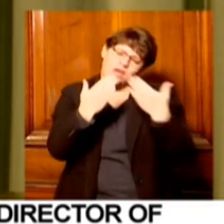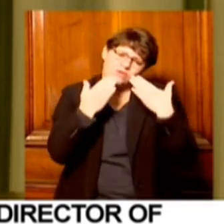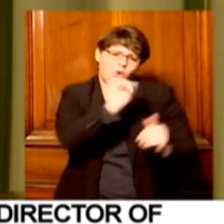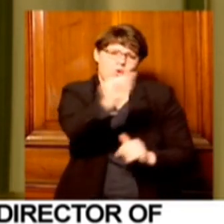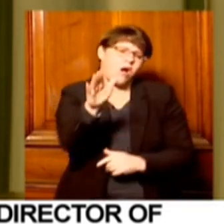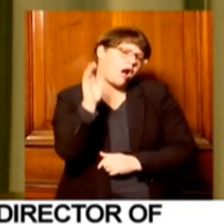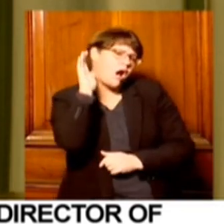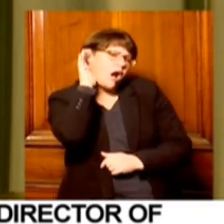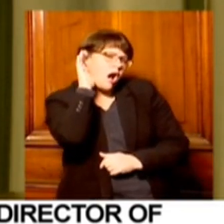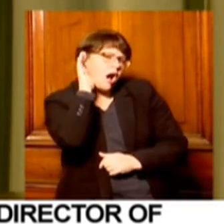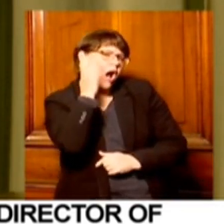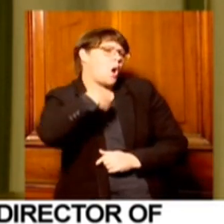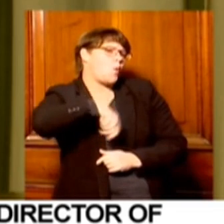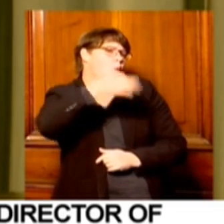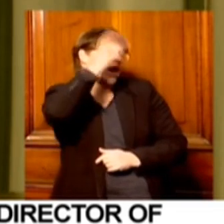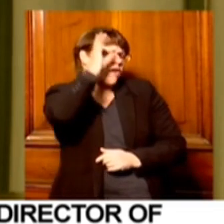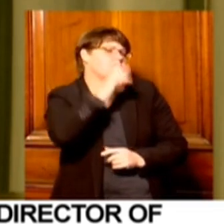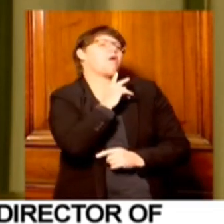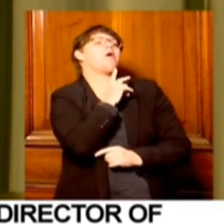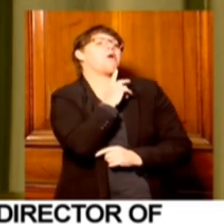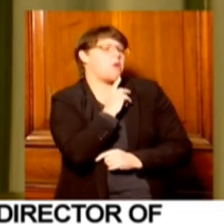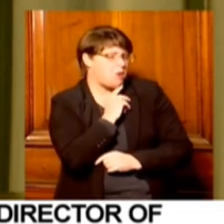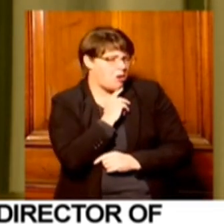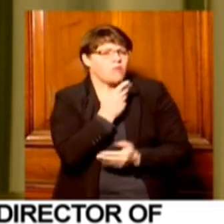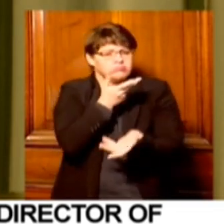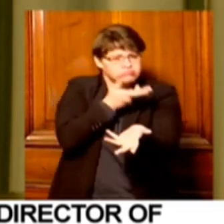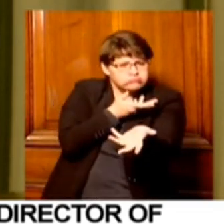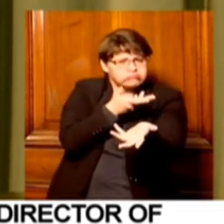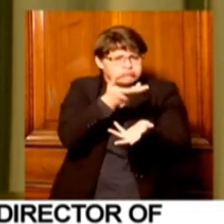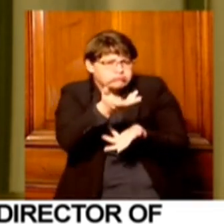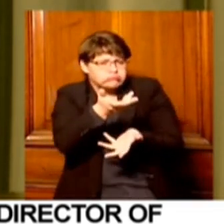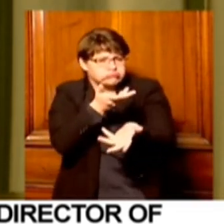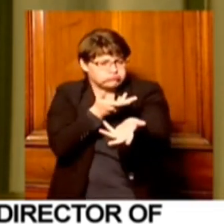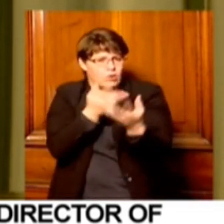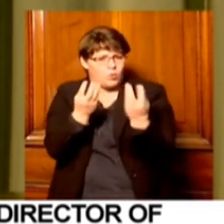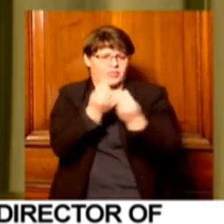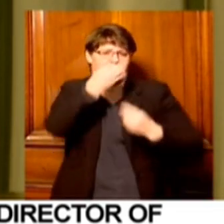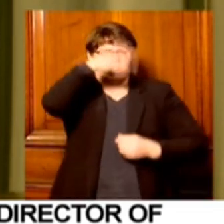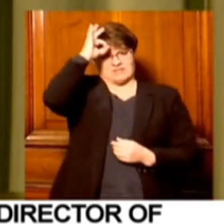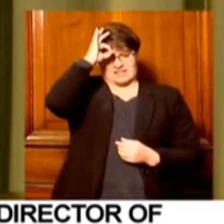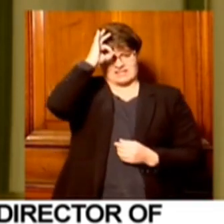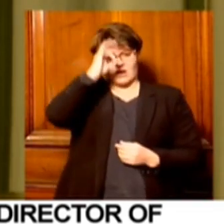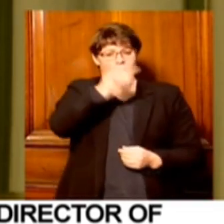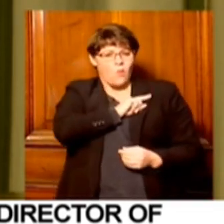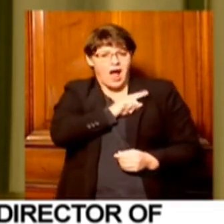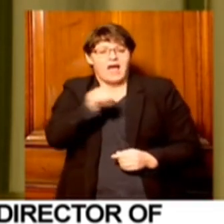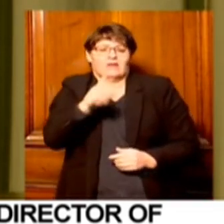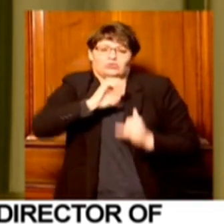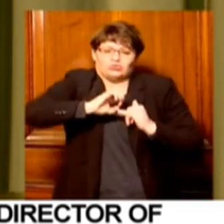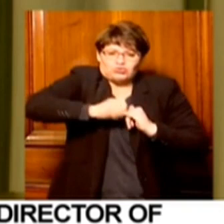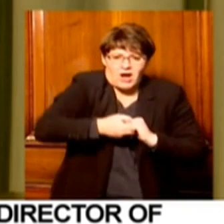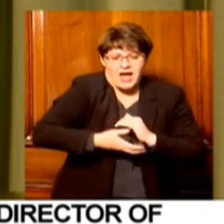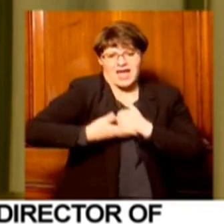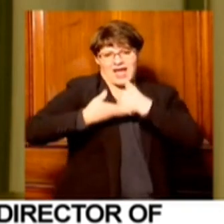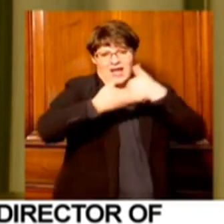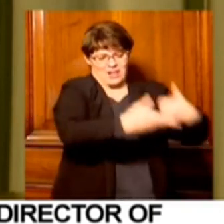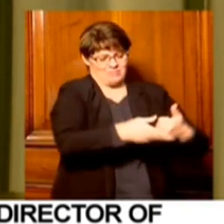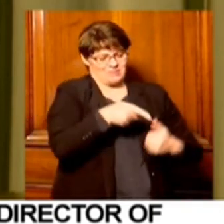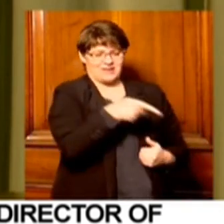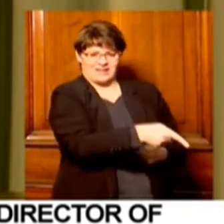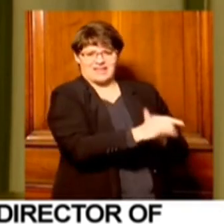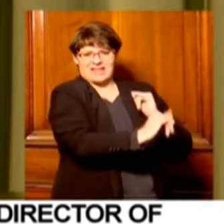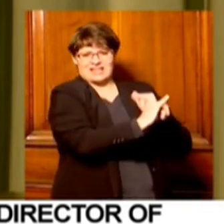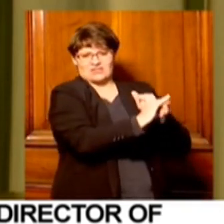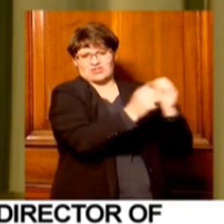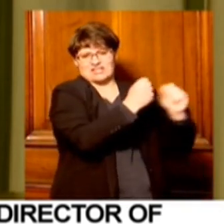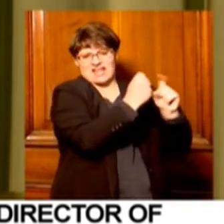and also listen to us and engage honestly with a view to try and assist this important